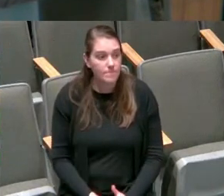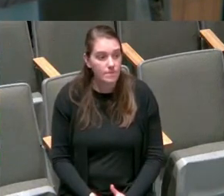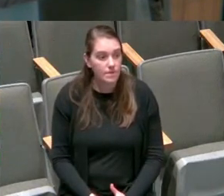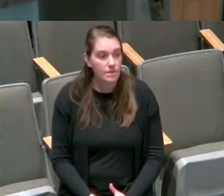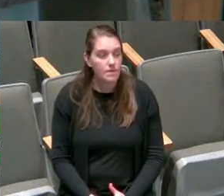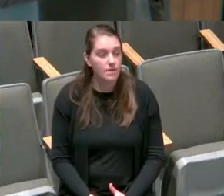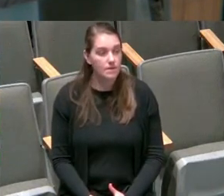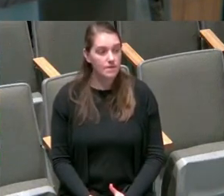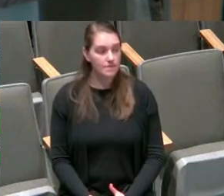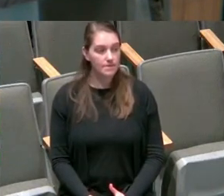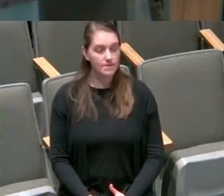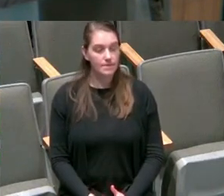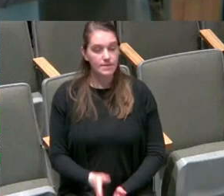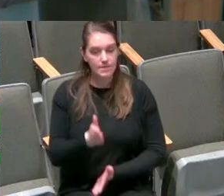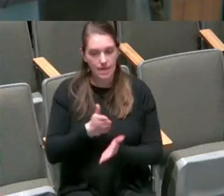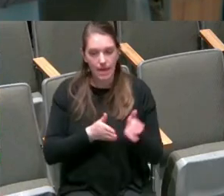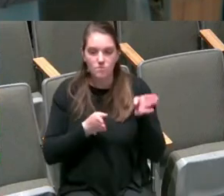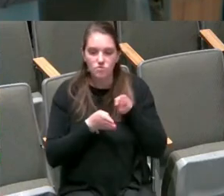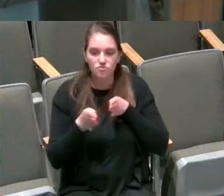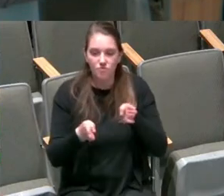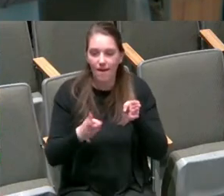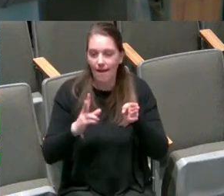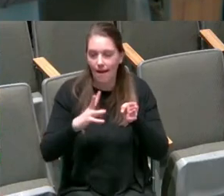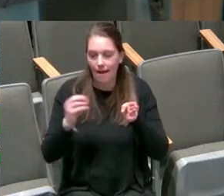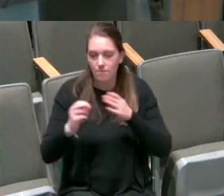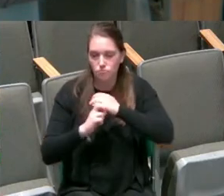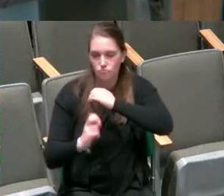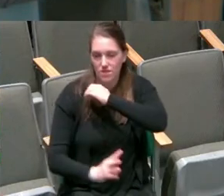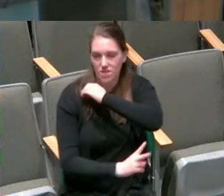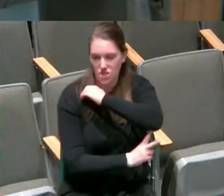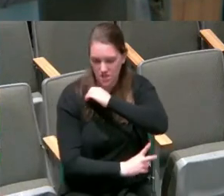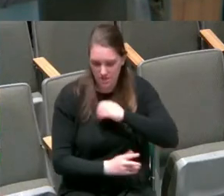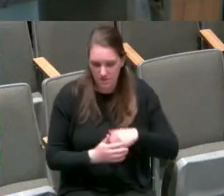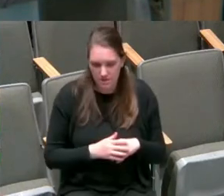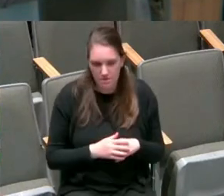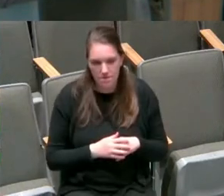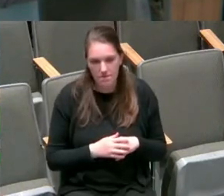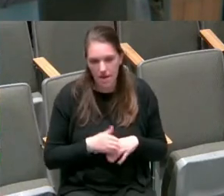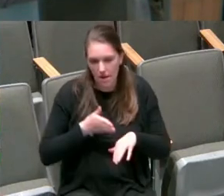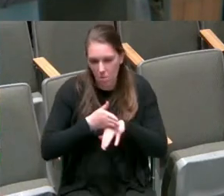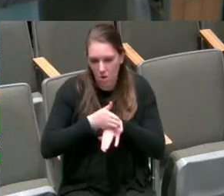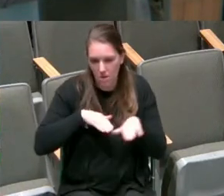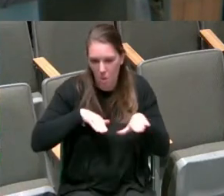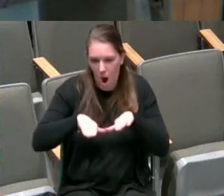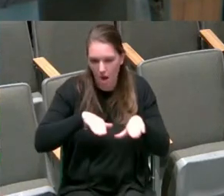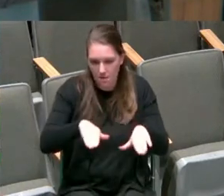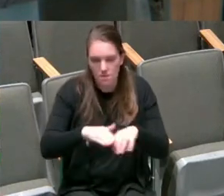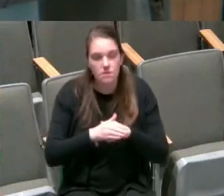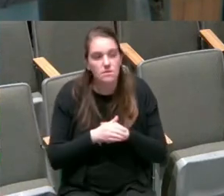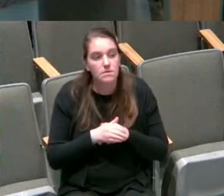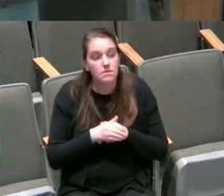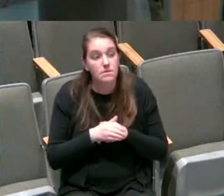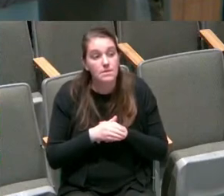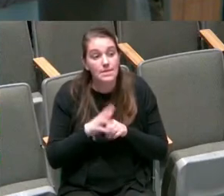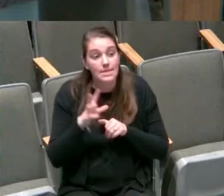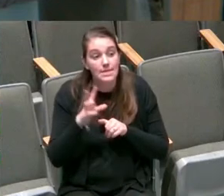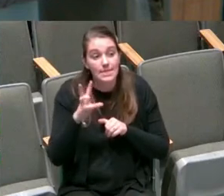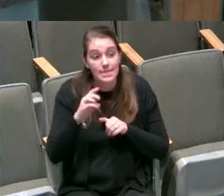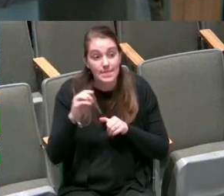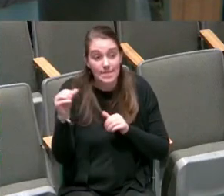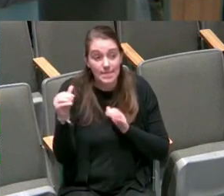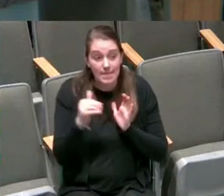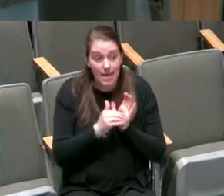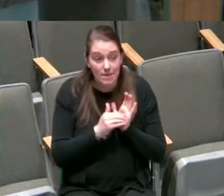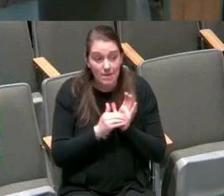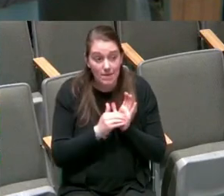some trail board walks and bridges uh sixty thousand dollars to